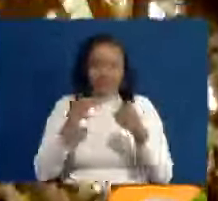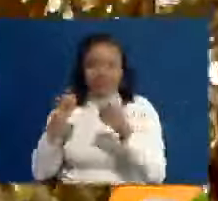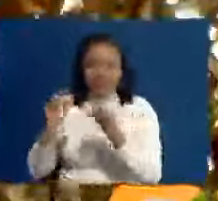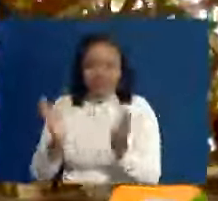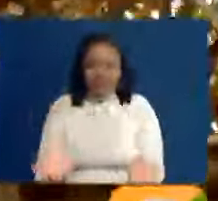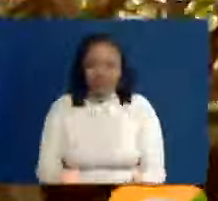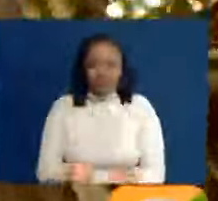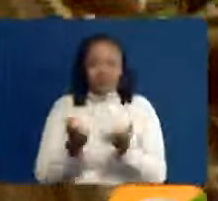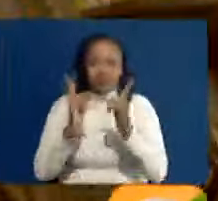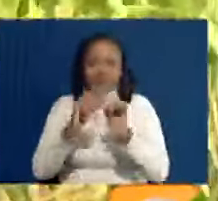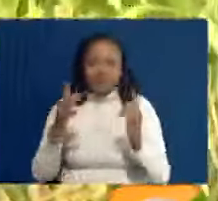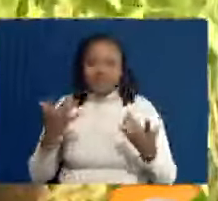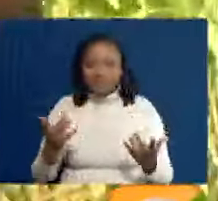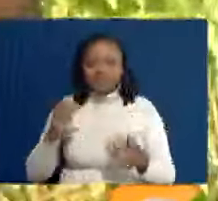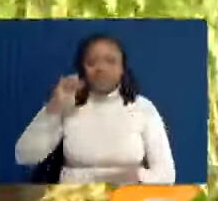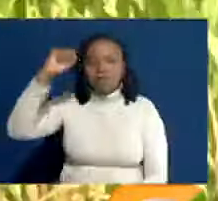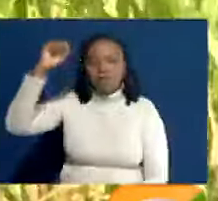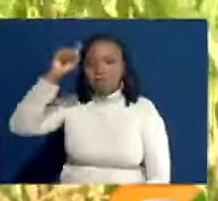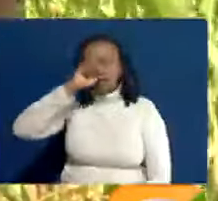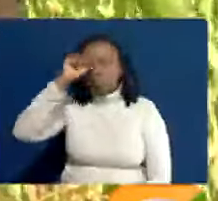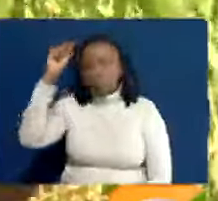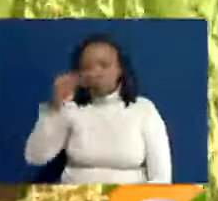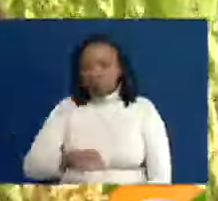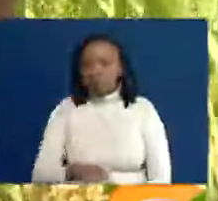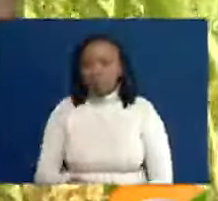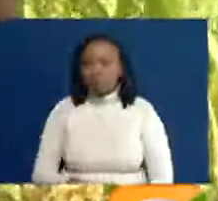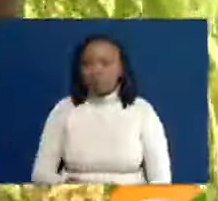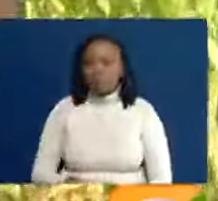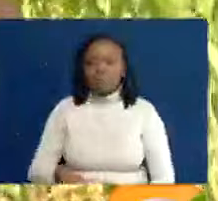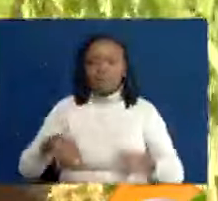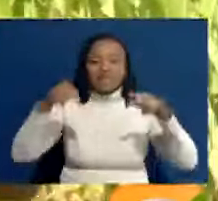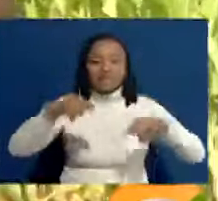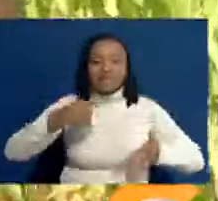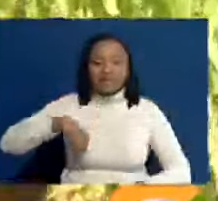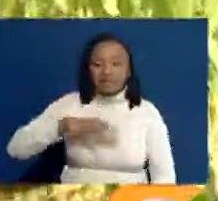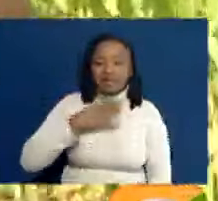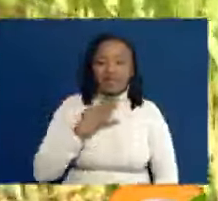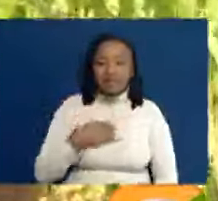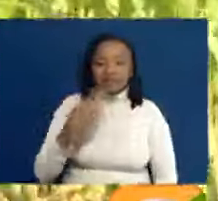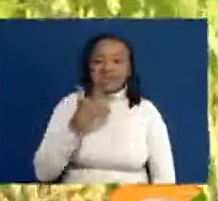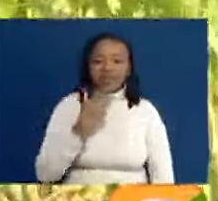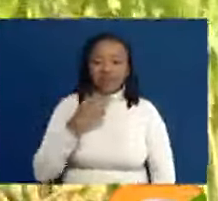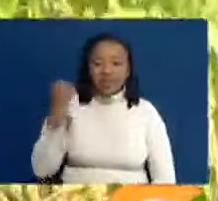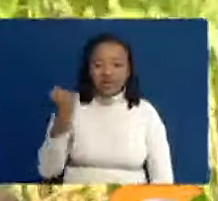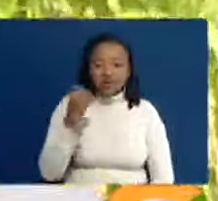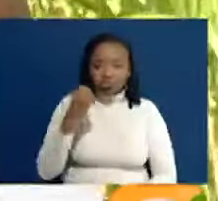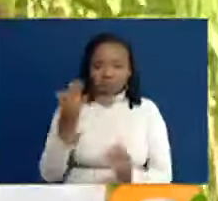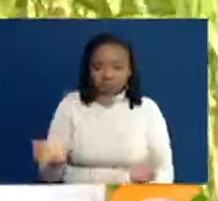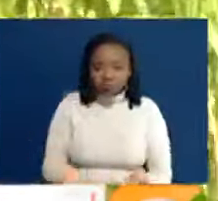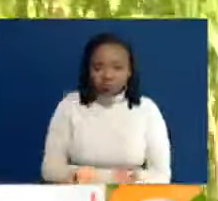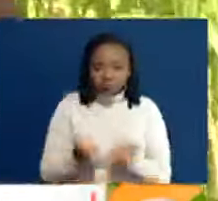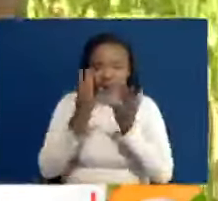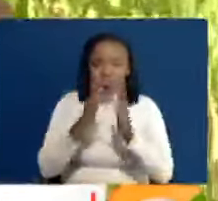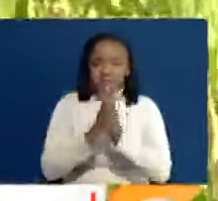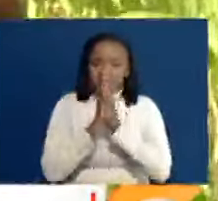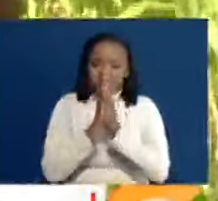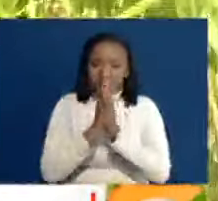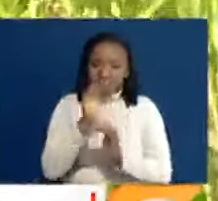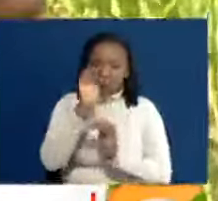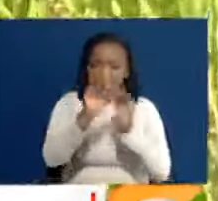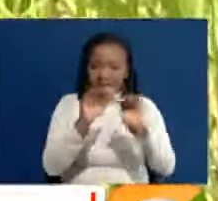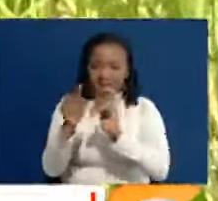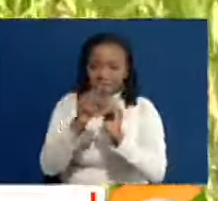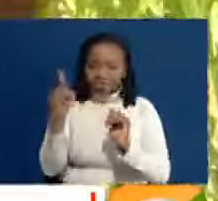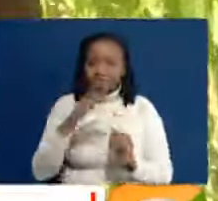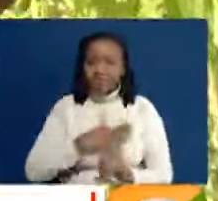political interference. Sai tukitaka tuamushe Mumias Sugar na kuomba raisi wetu. Anza na hiyo ofisi